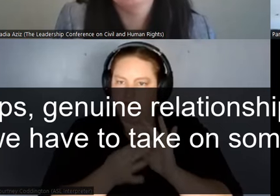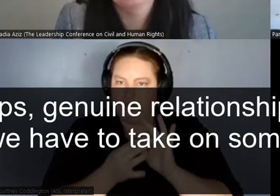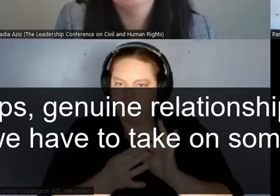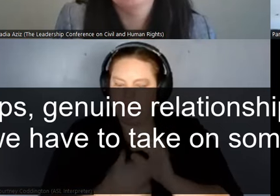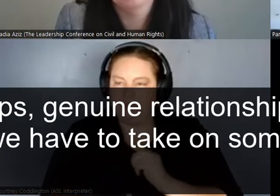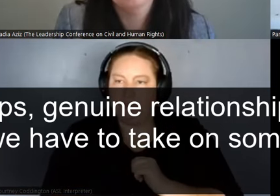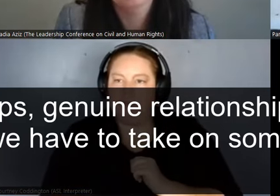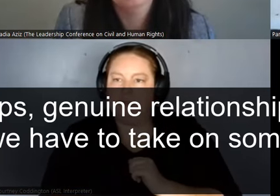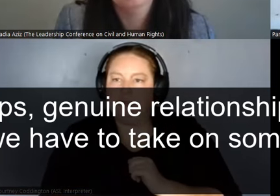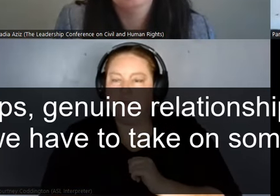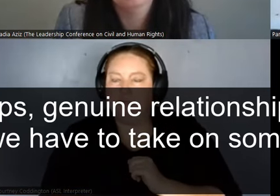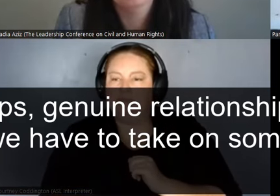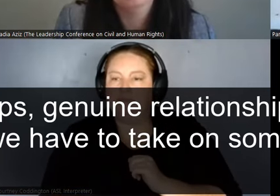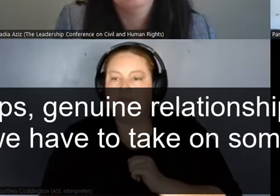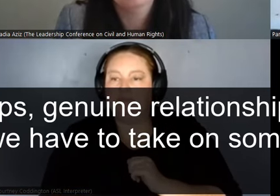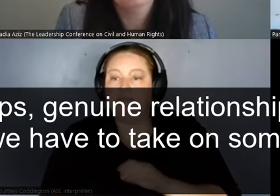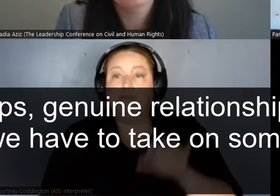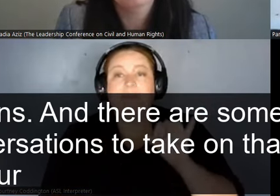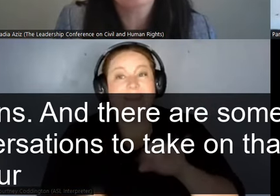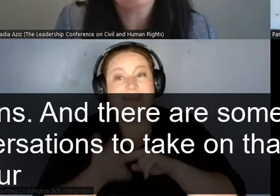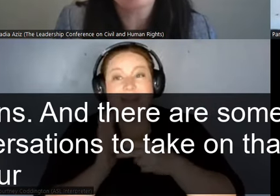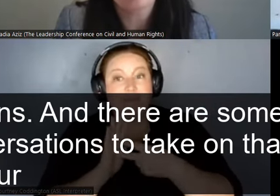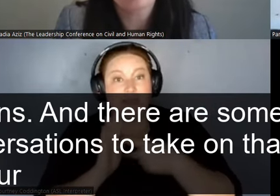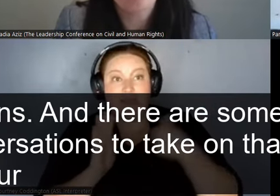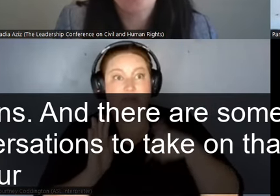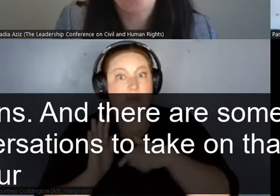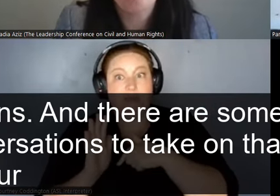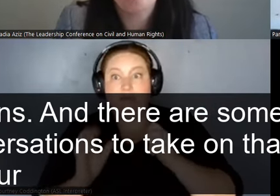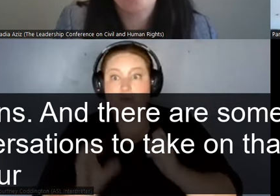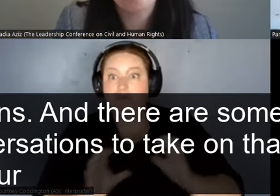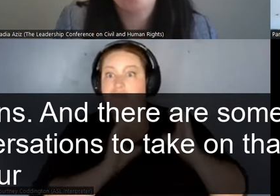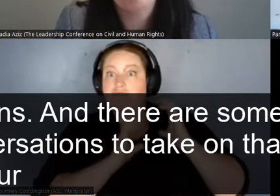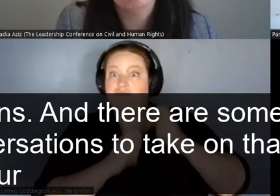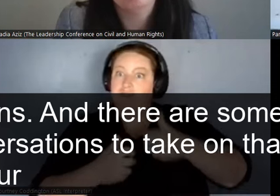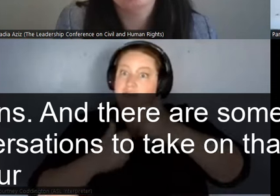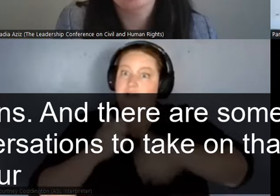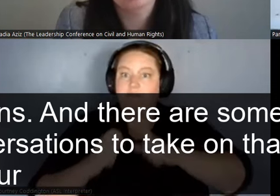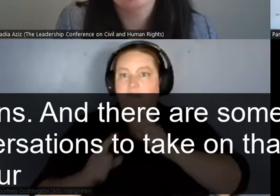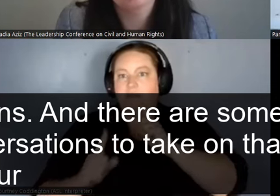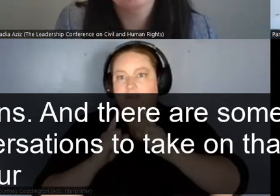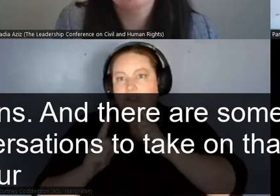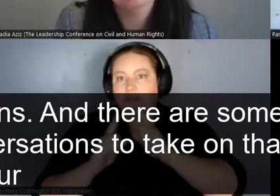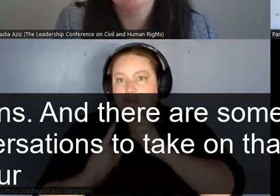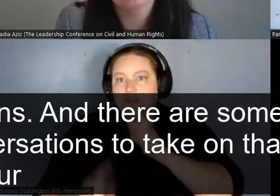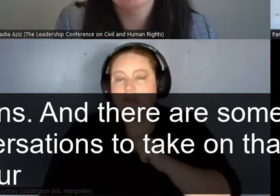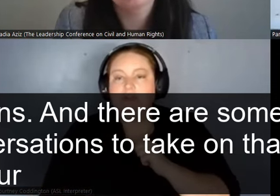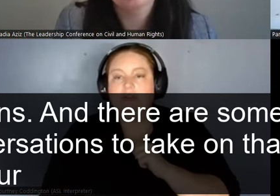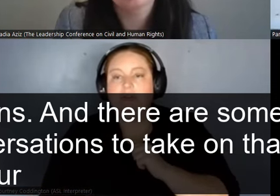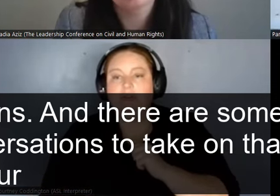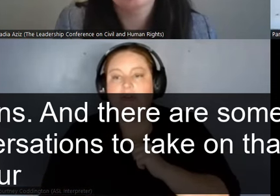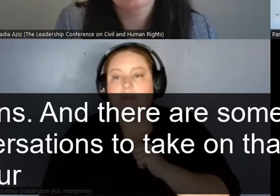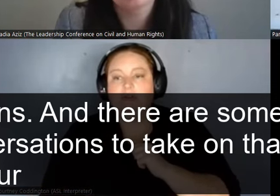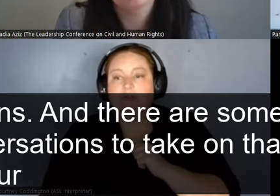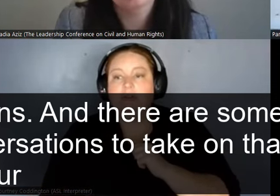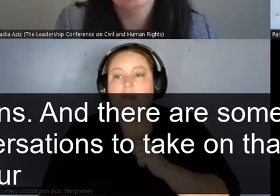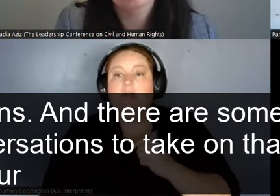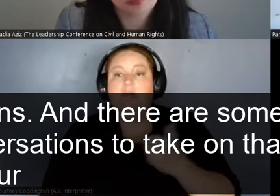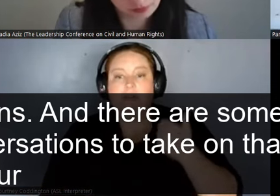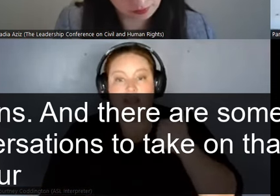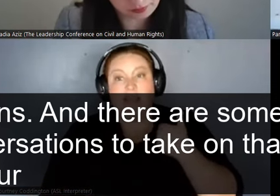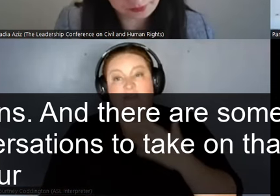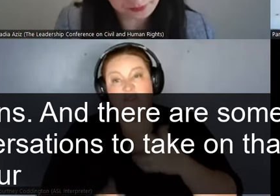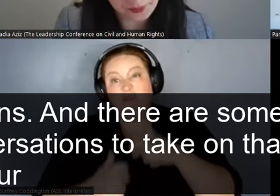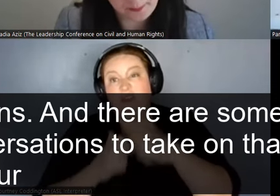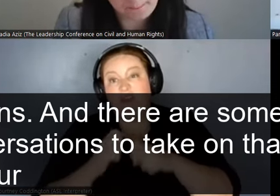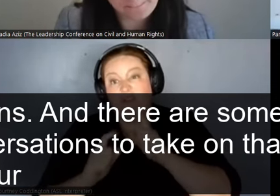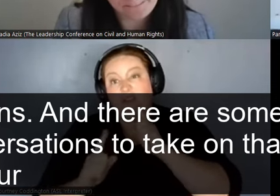And that means that we have to take on some of those tough conversations. And there are some very, very tough